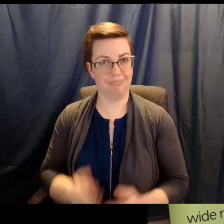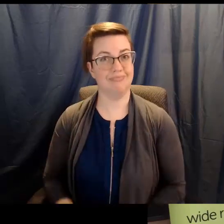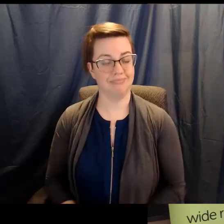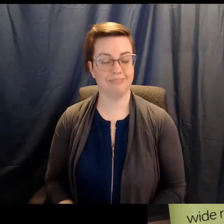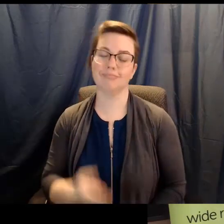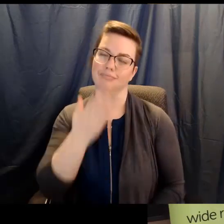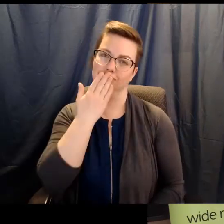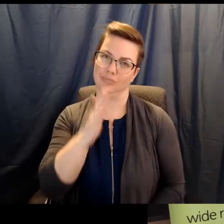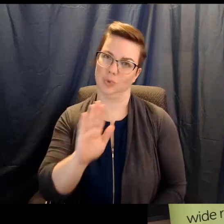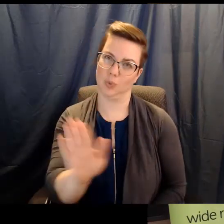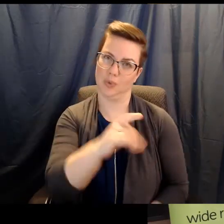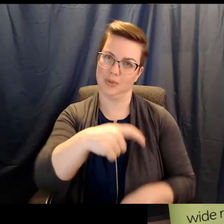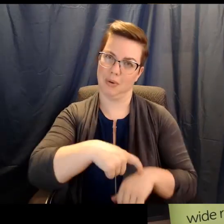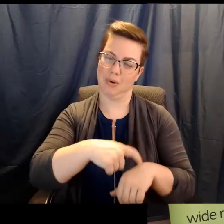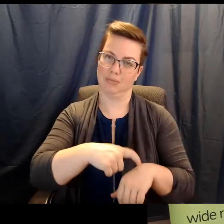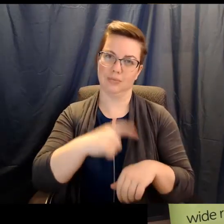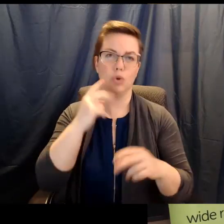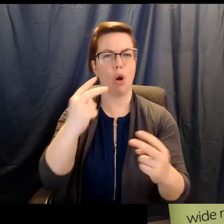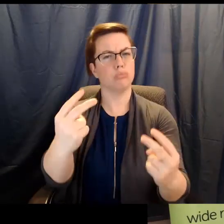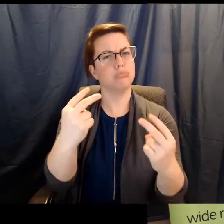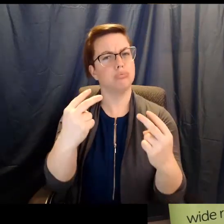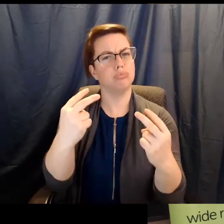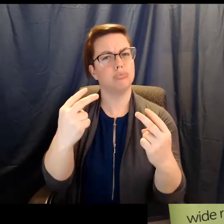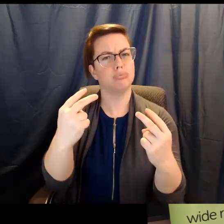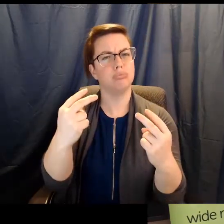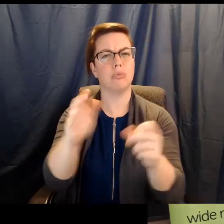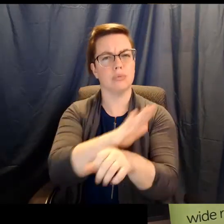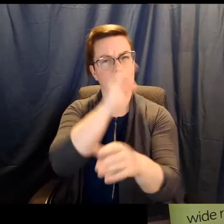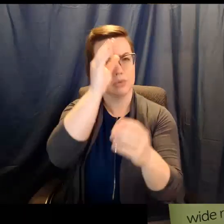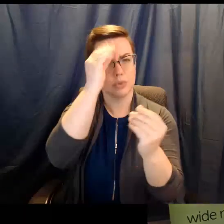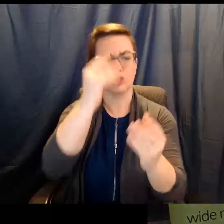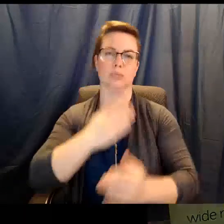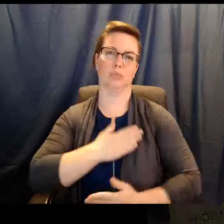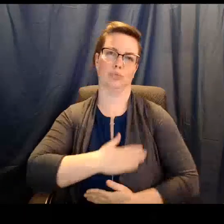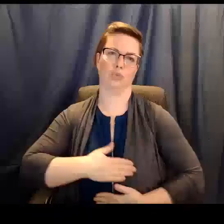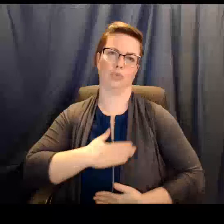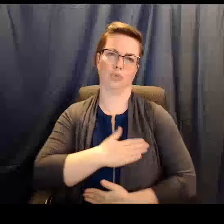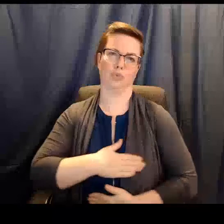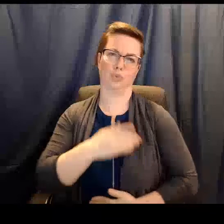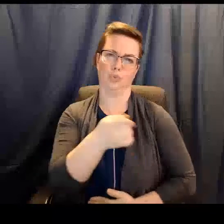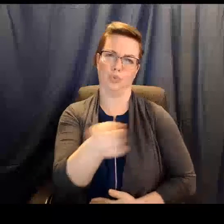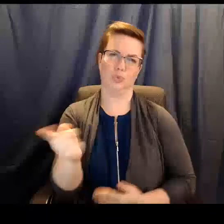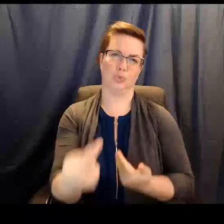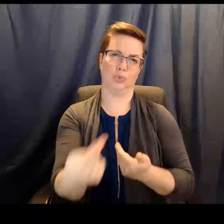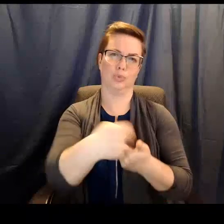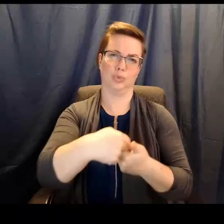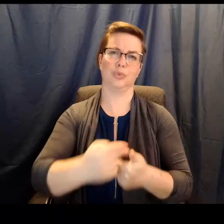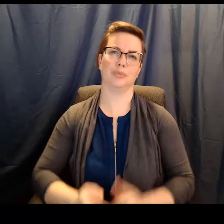to go through this series with me. I really enjoyed having you. Peace.